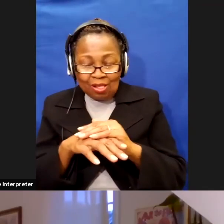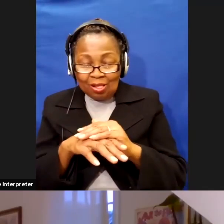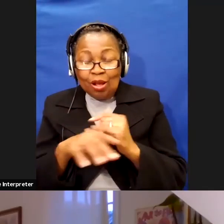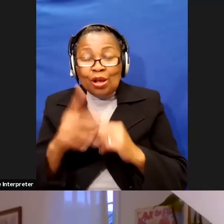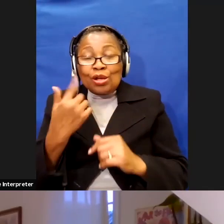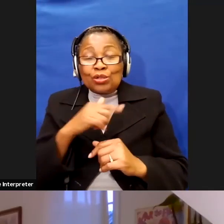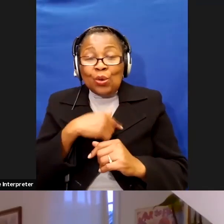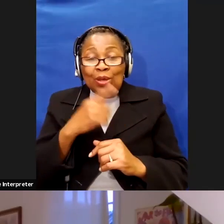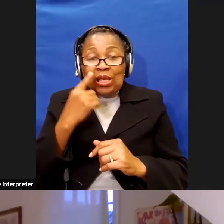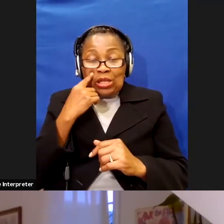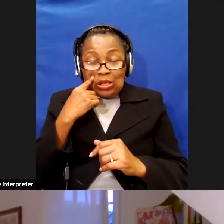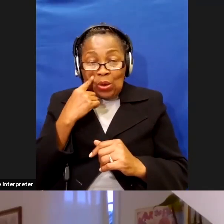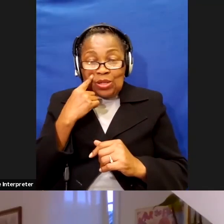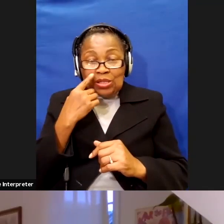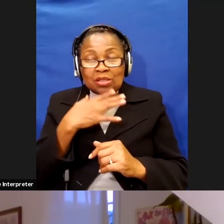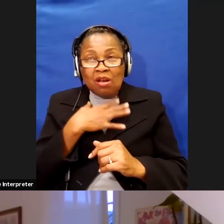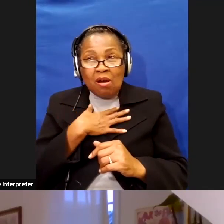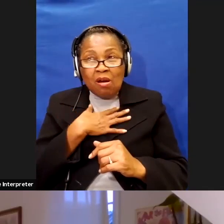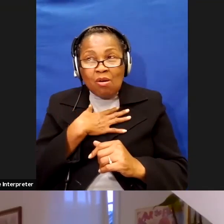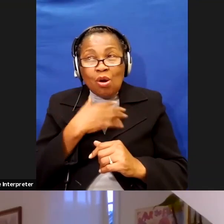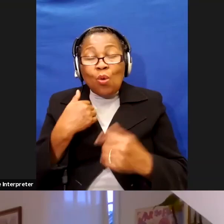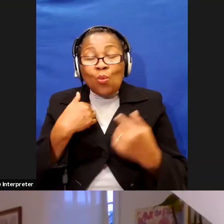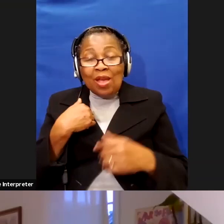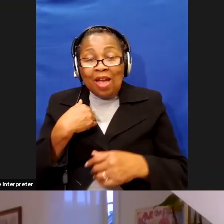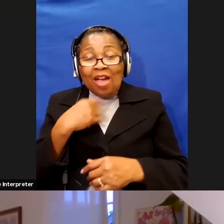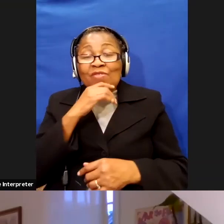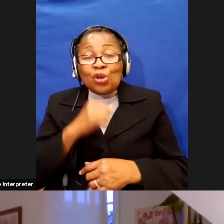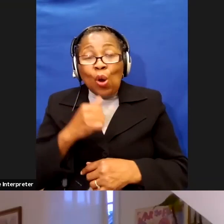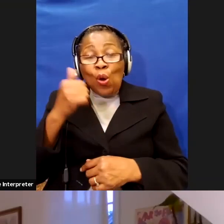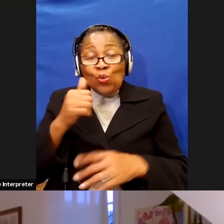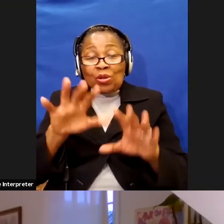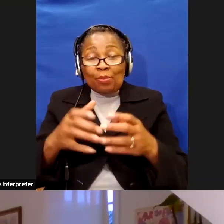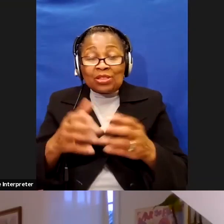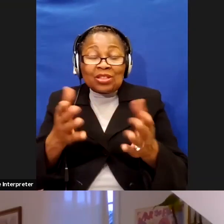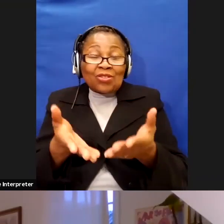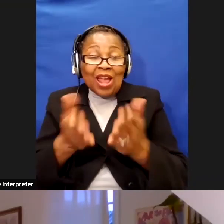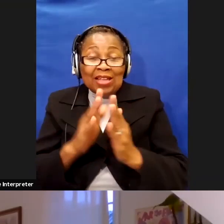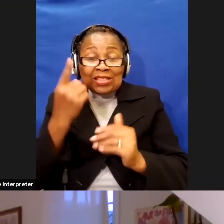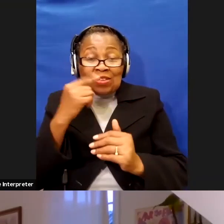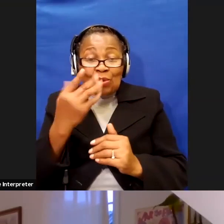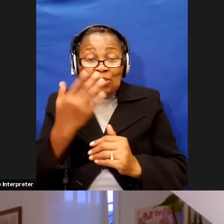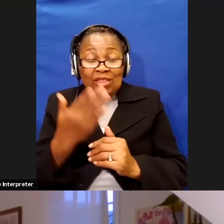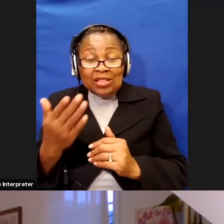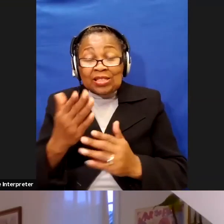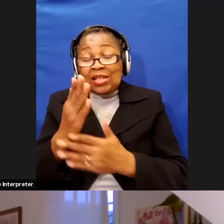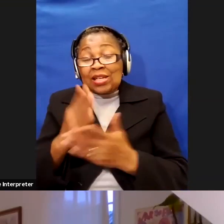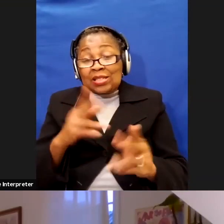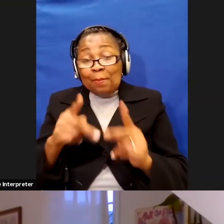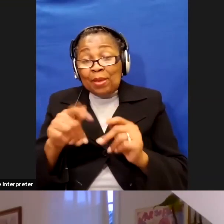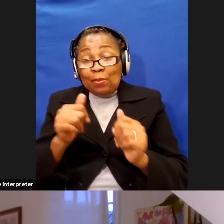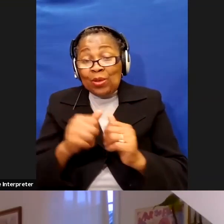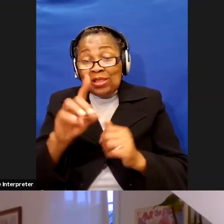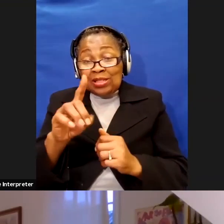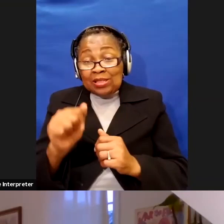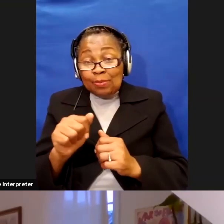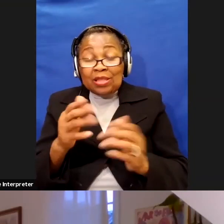noticed, all right, we have an older population in our audience that are asking for things. we have some people with disabilities in our audience that are asking